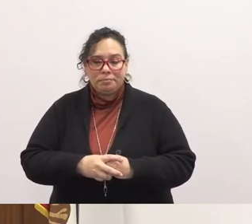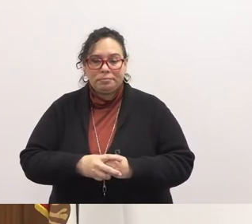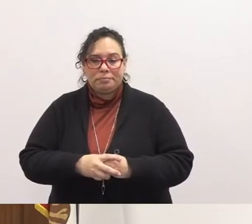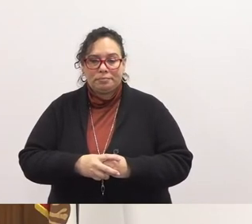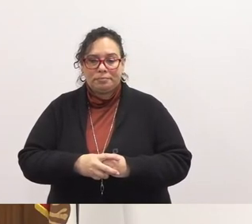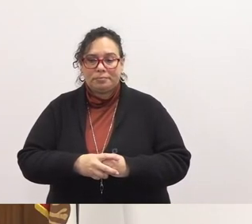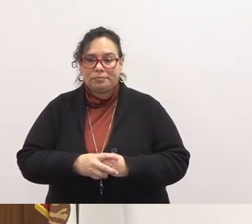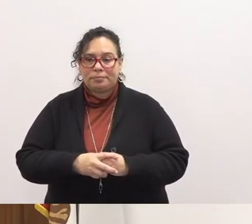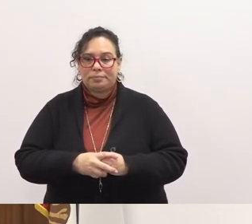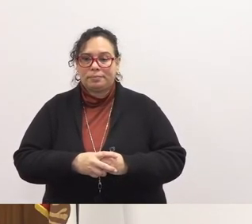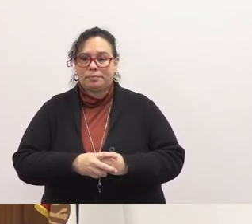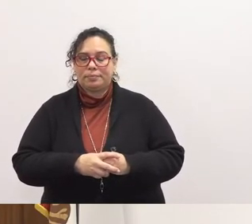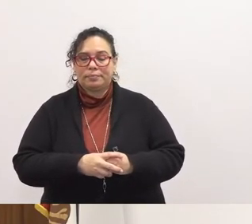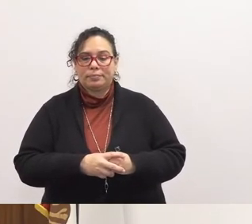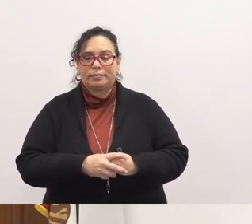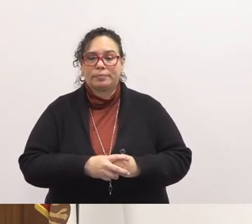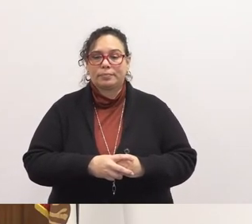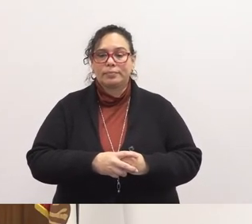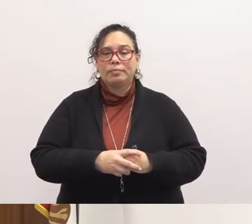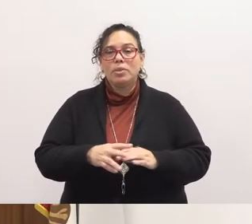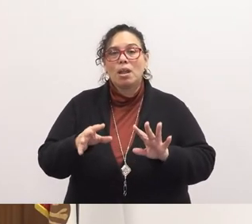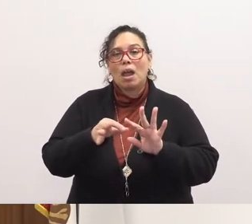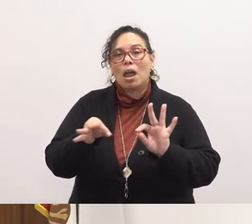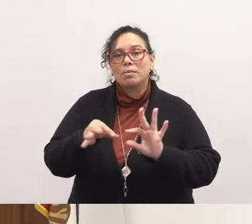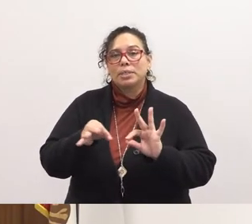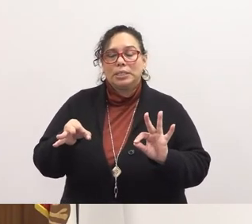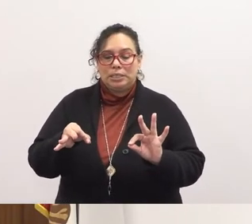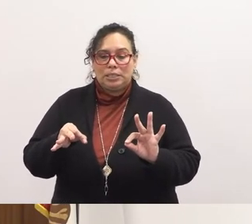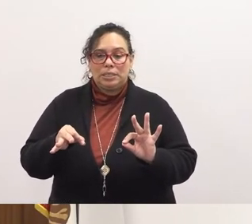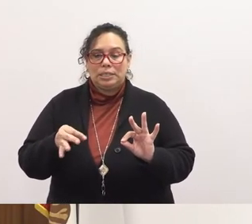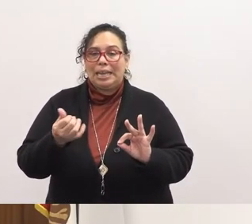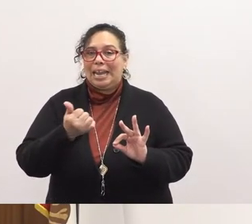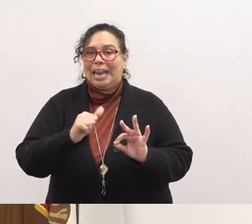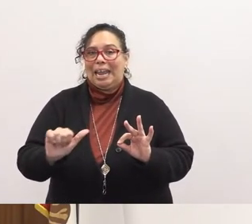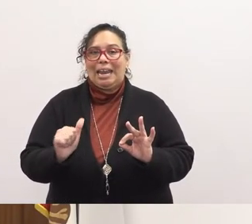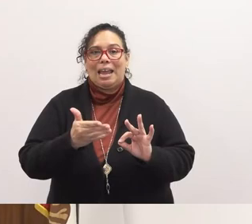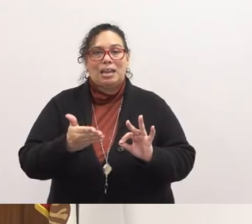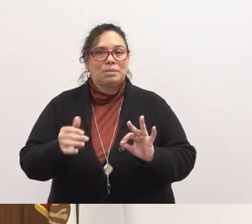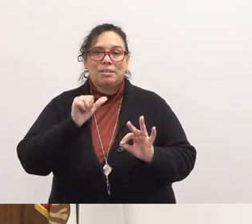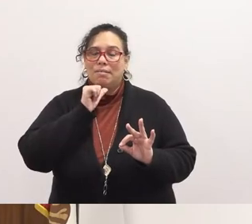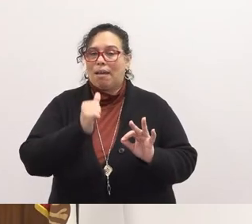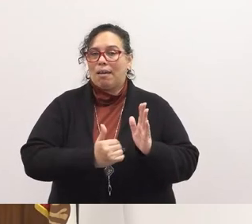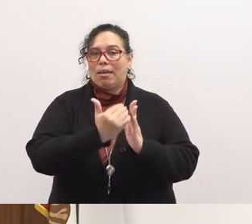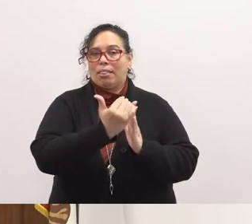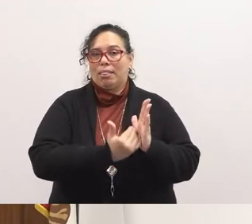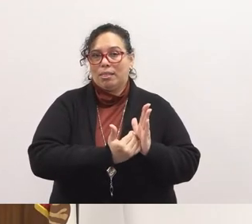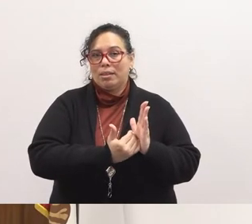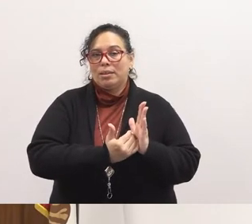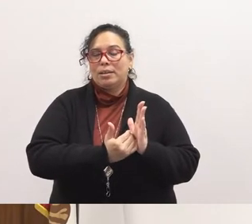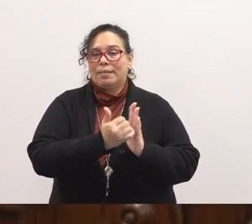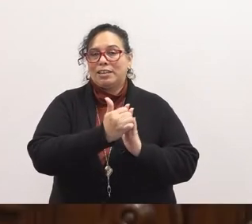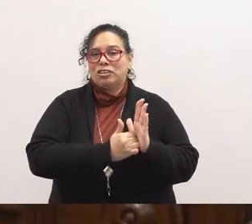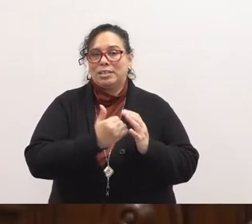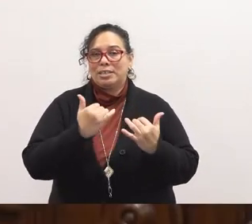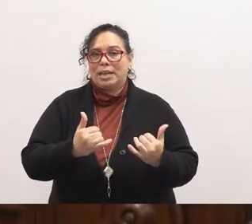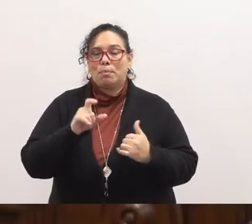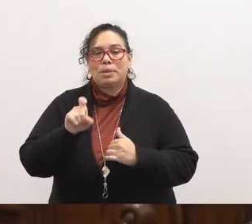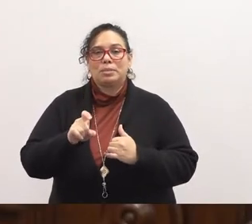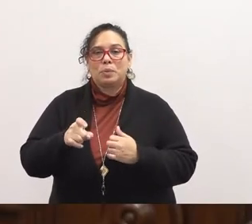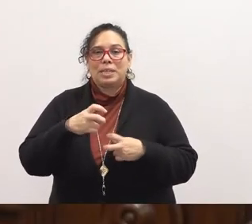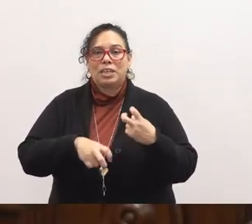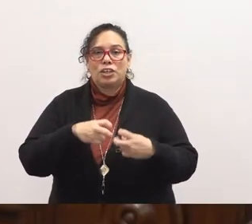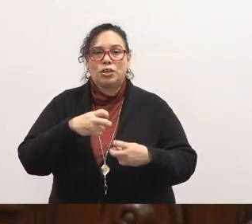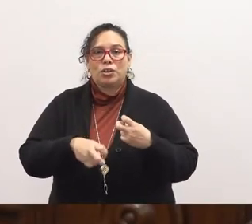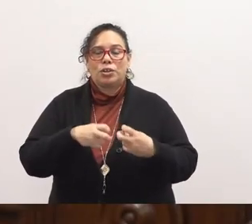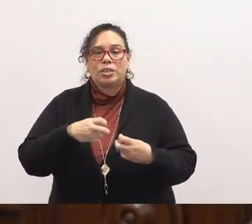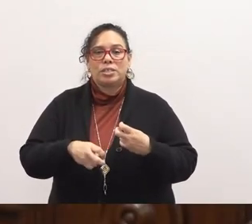Yes, and comments on any items not listed for discussion today must be about issues that are